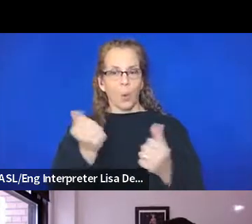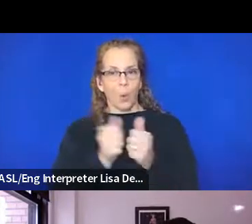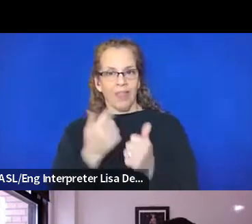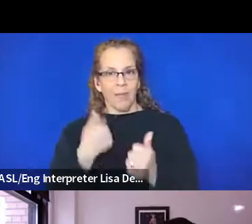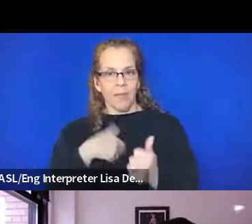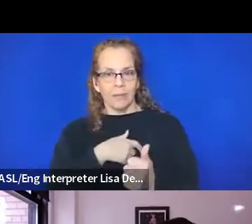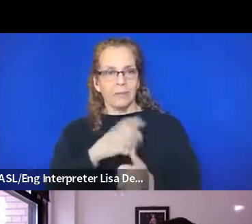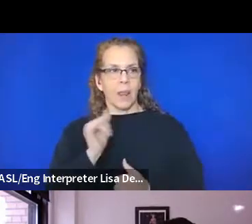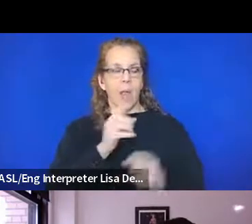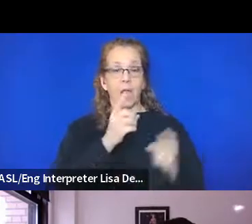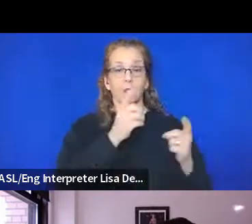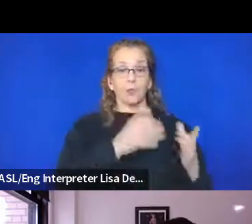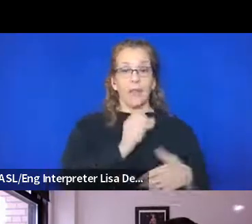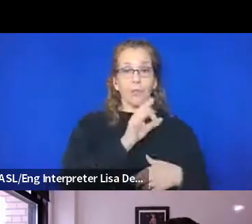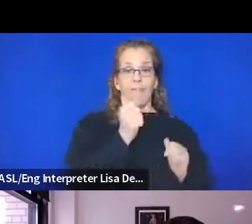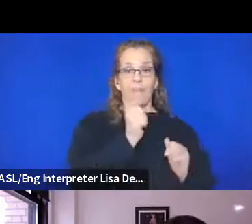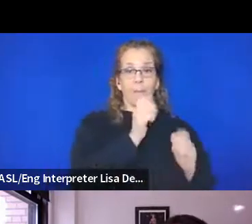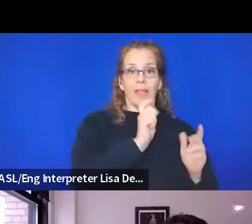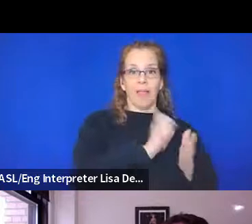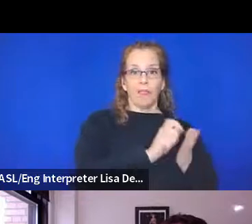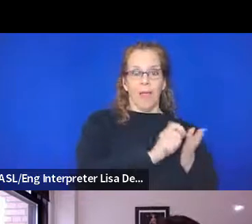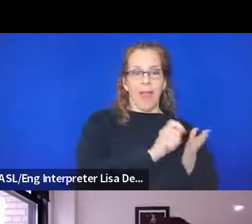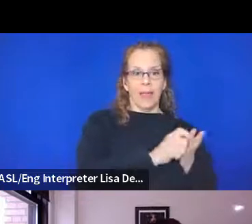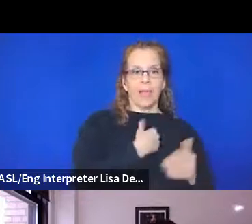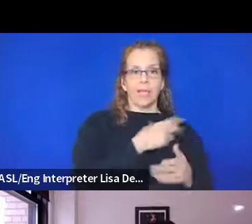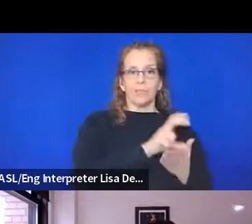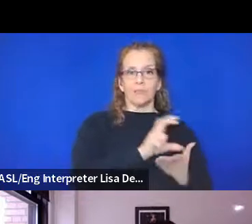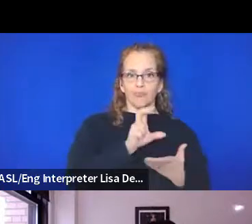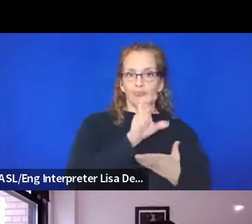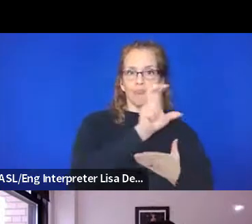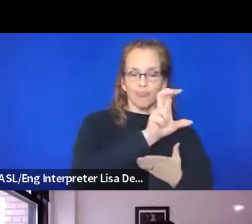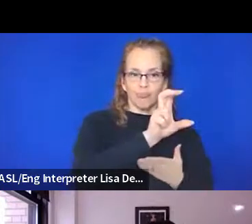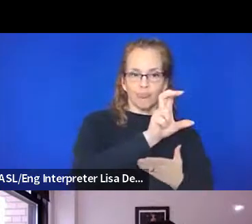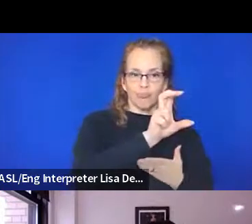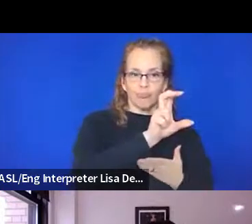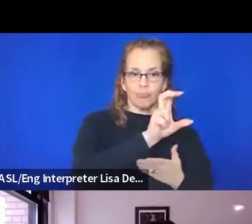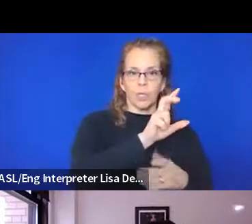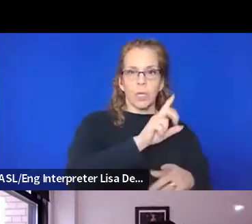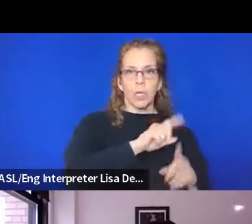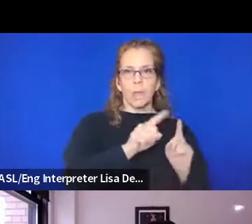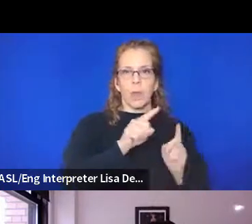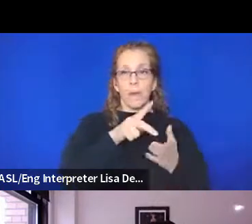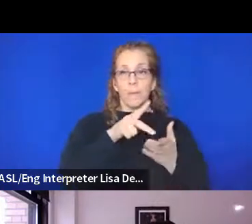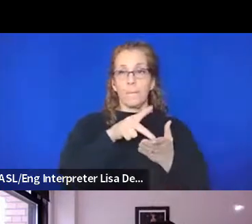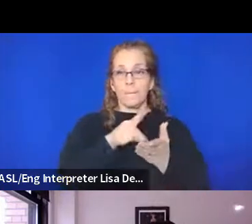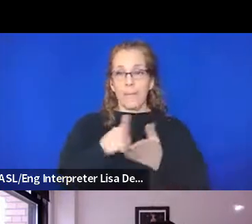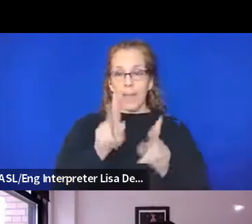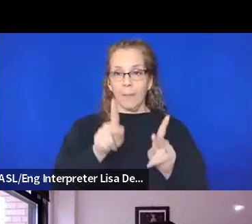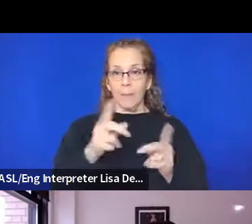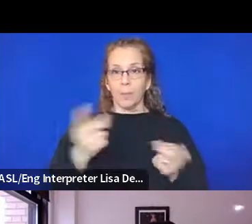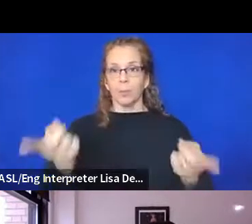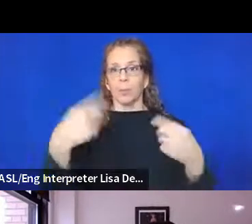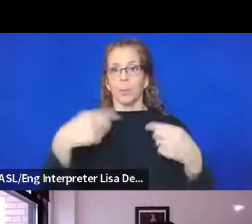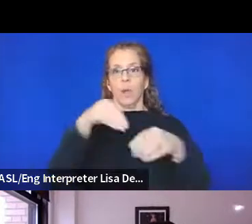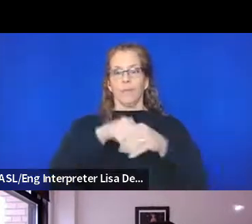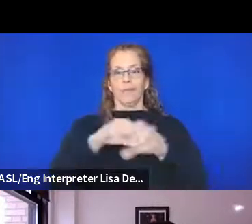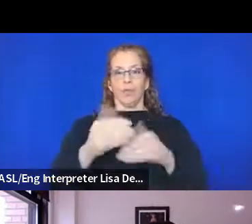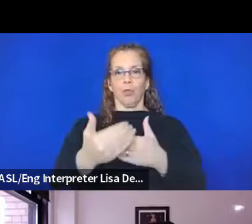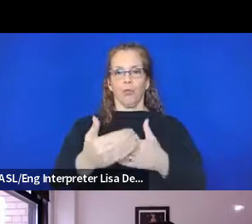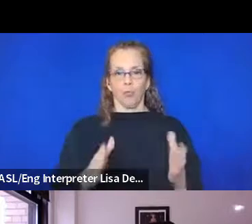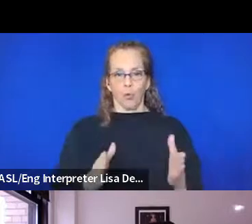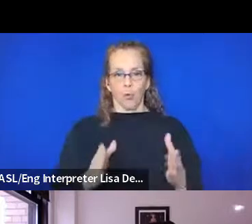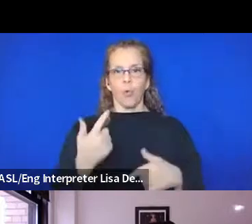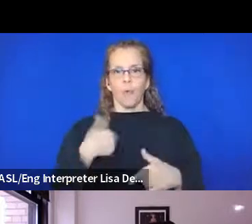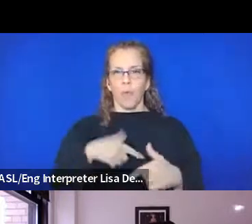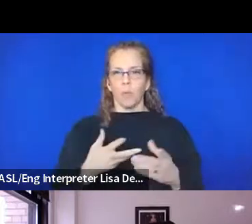director or a playwright who gets like a chunk, like, but basically, but sort of paying people to be in rooms. And that is something that we have kind of done more and